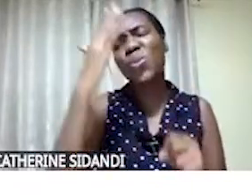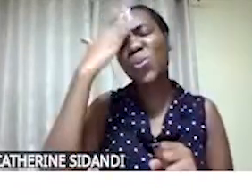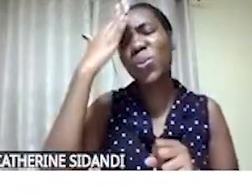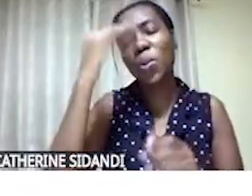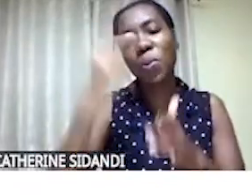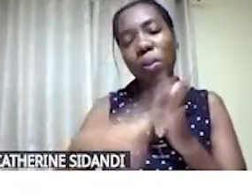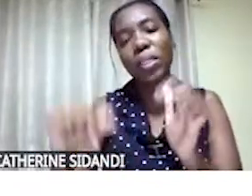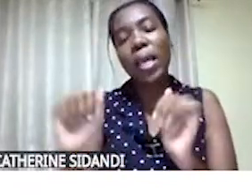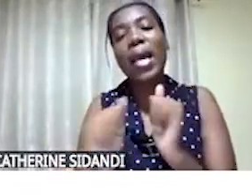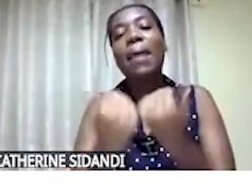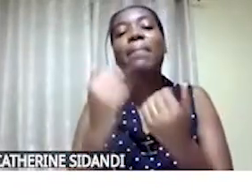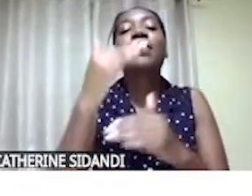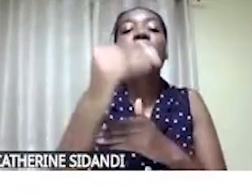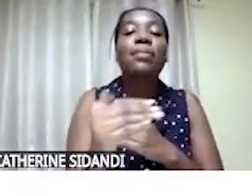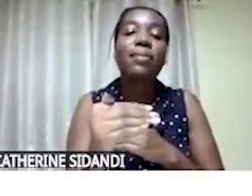conceiving. So